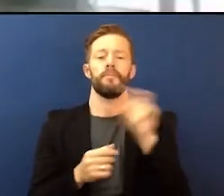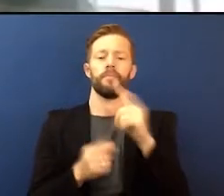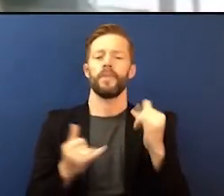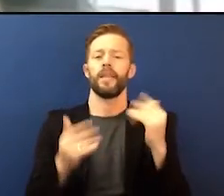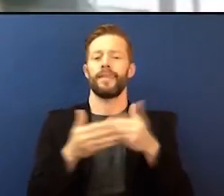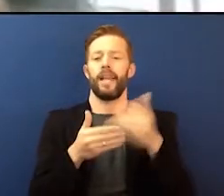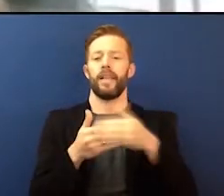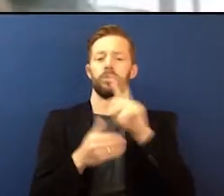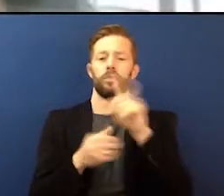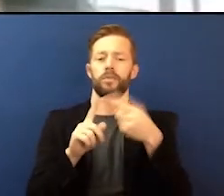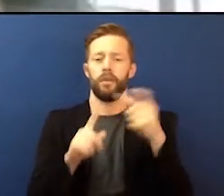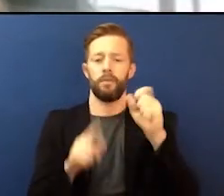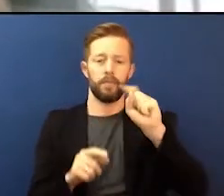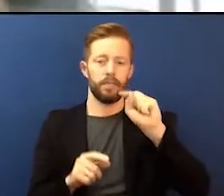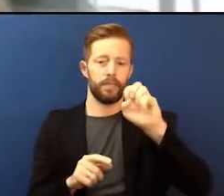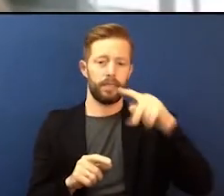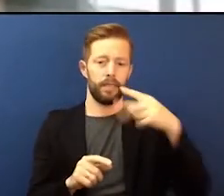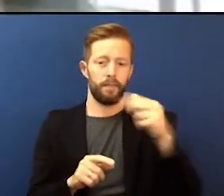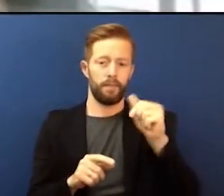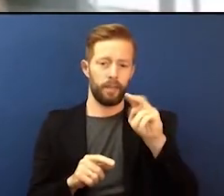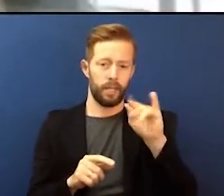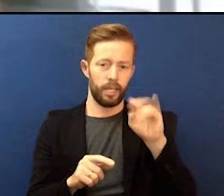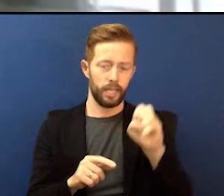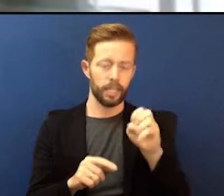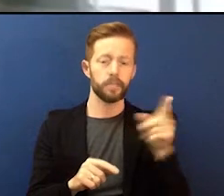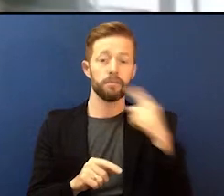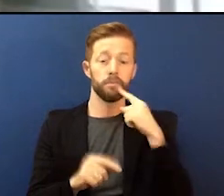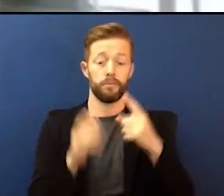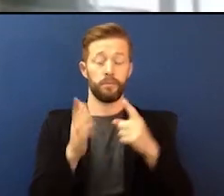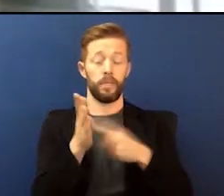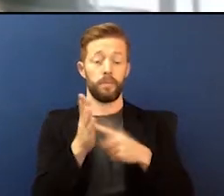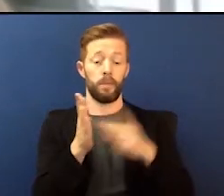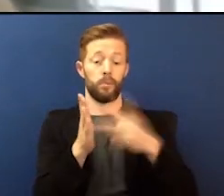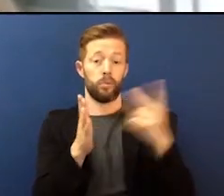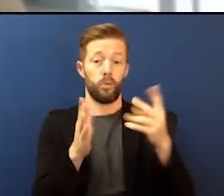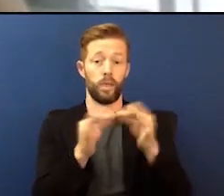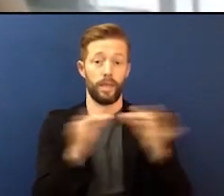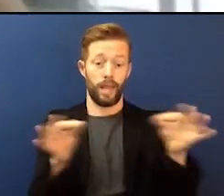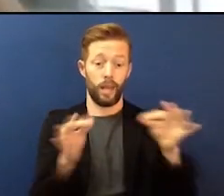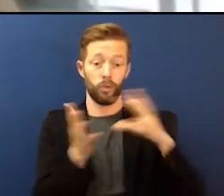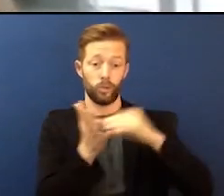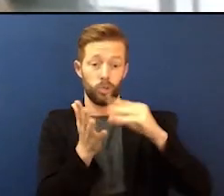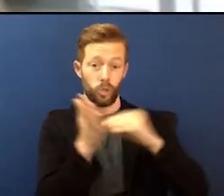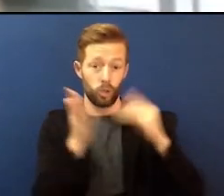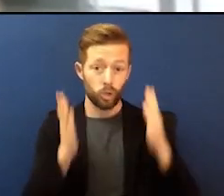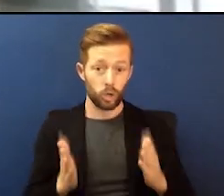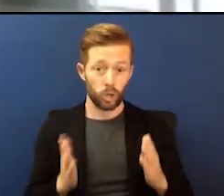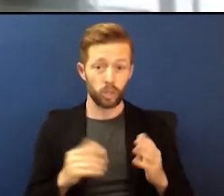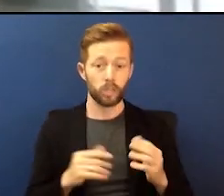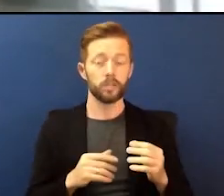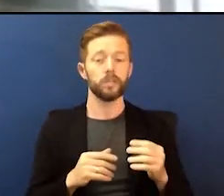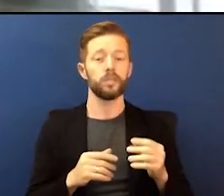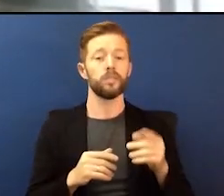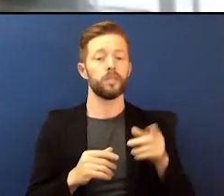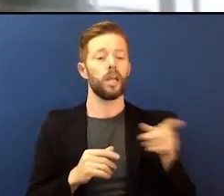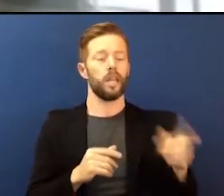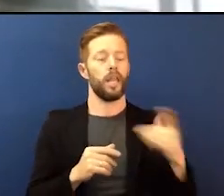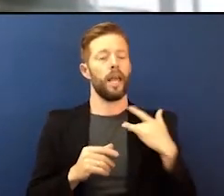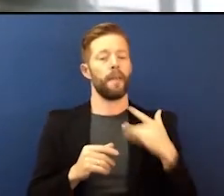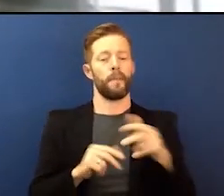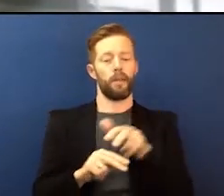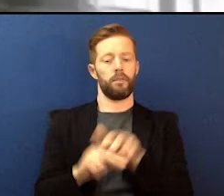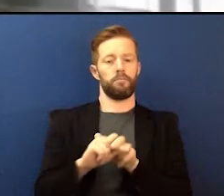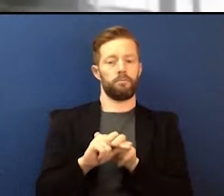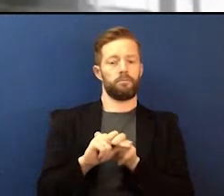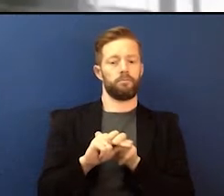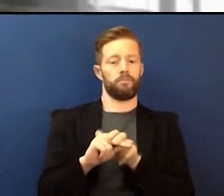next question from Stephanie, and she's asking or observing that sometimes dual language learners spend a long time as